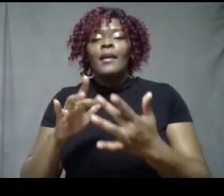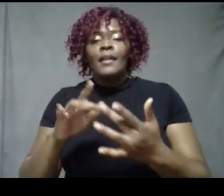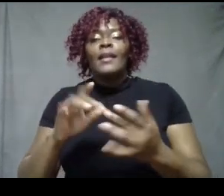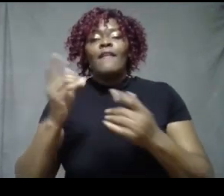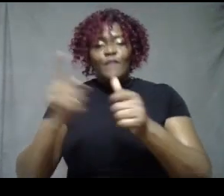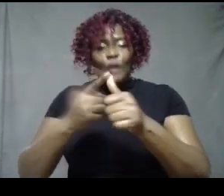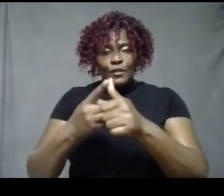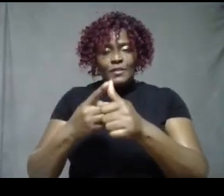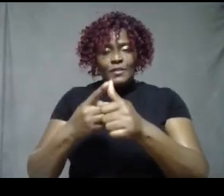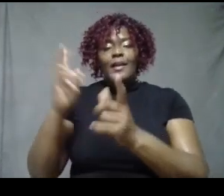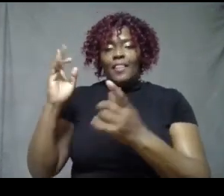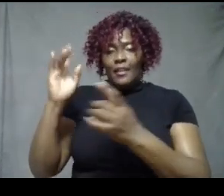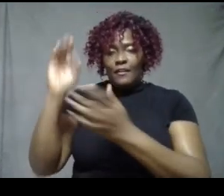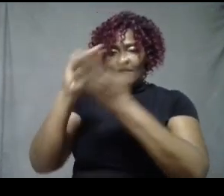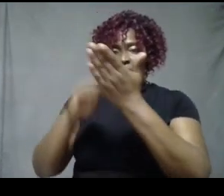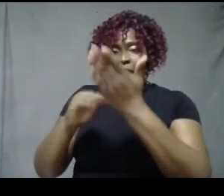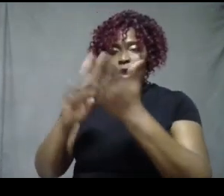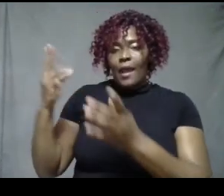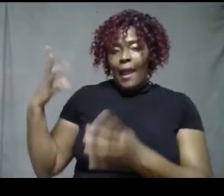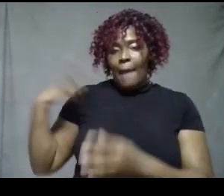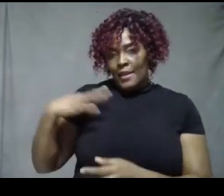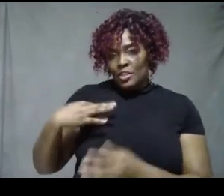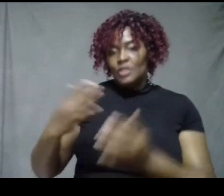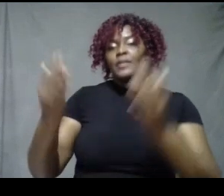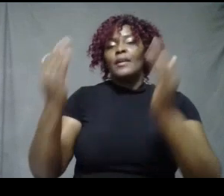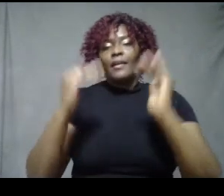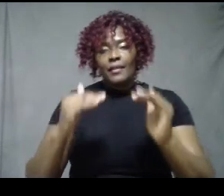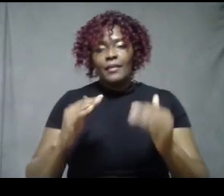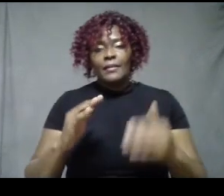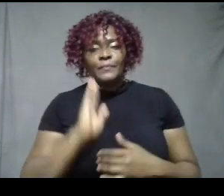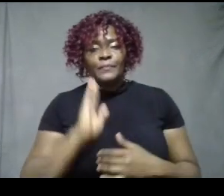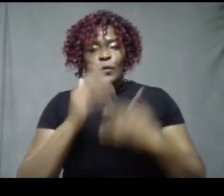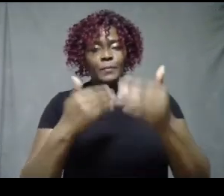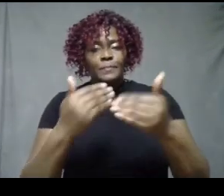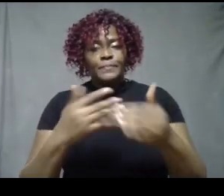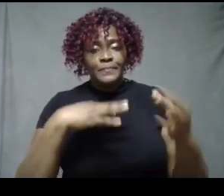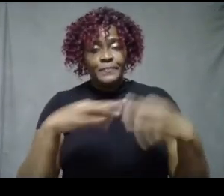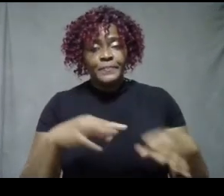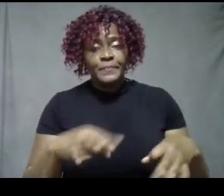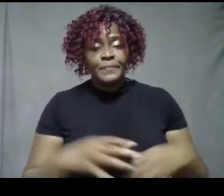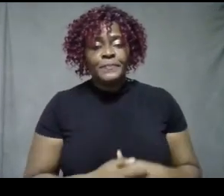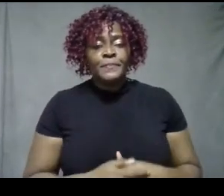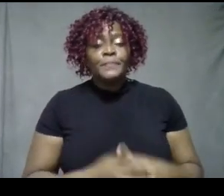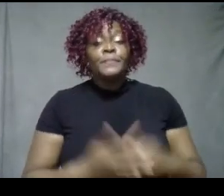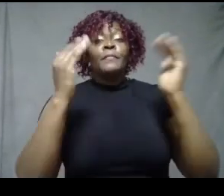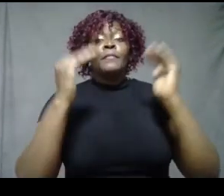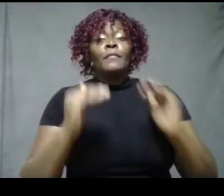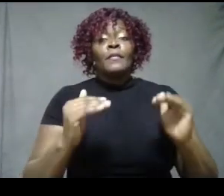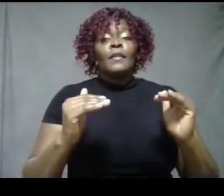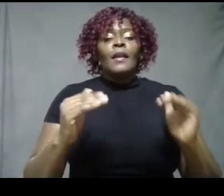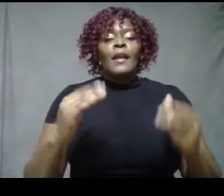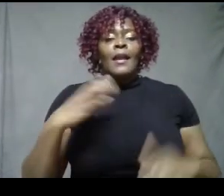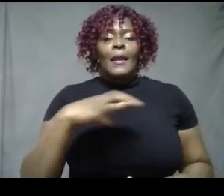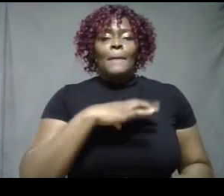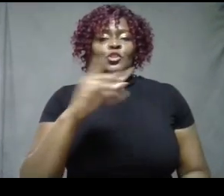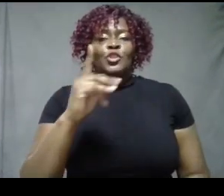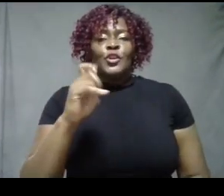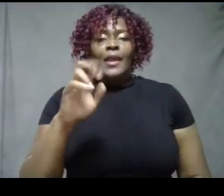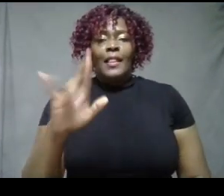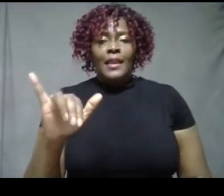any items that my colleagues would like to pull from consent agenda? Let's begin with Commissioner Kelly. Yes, I would like